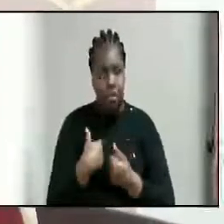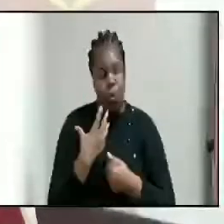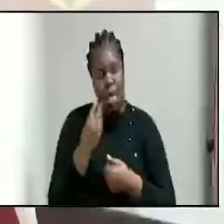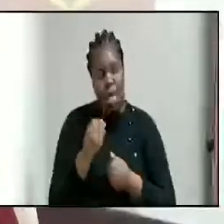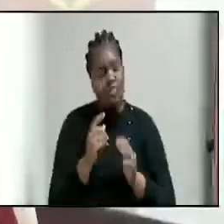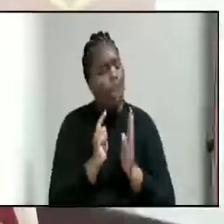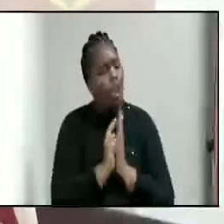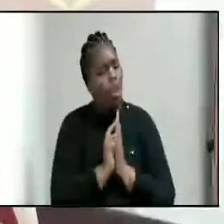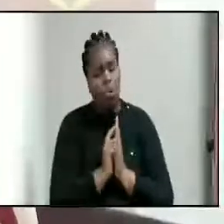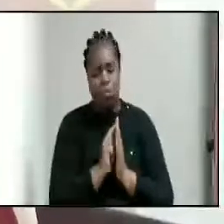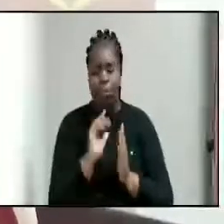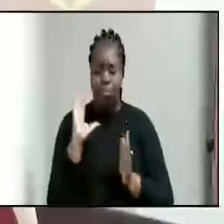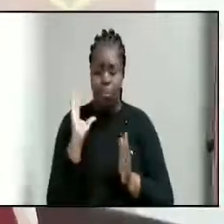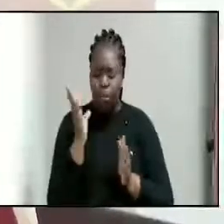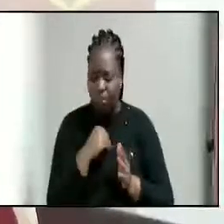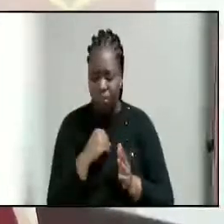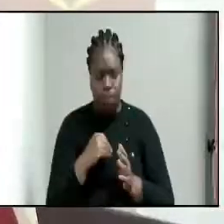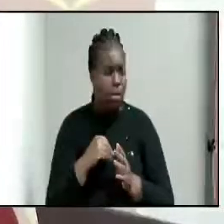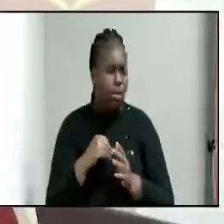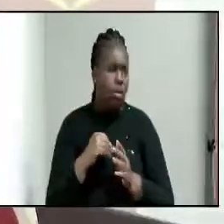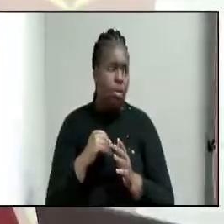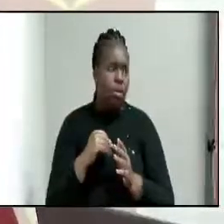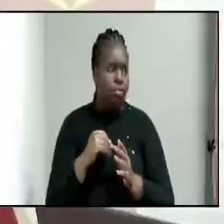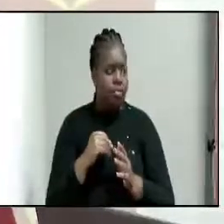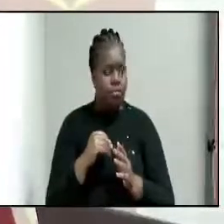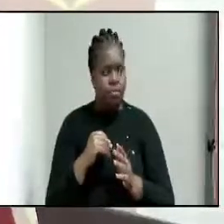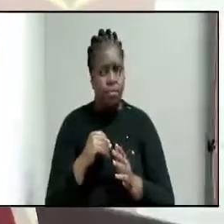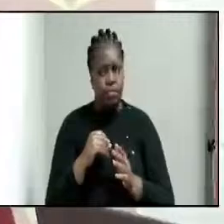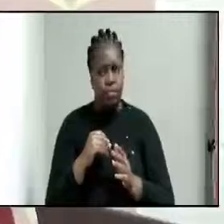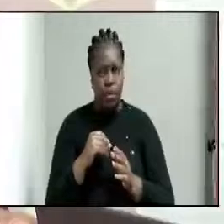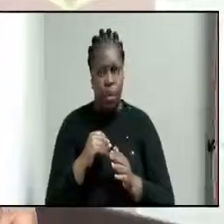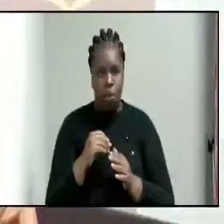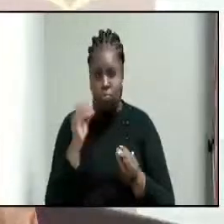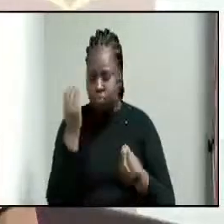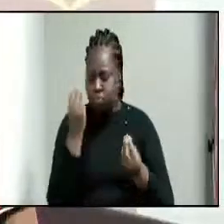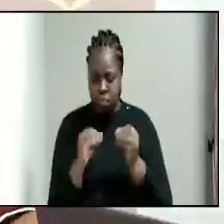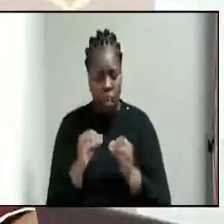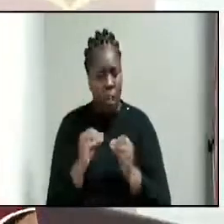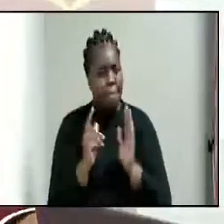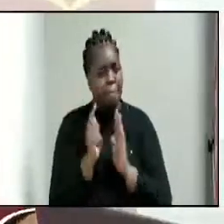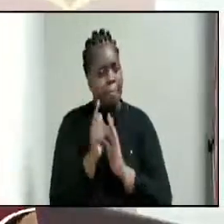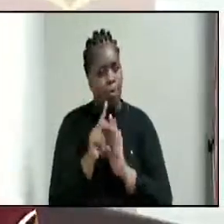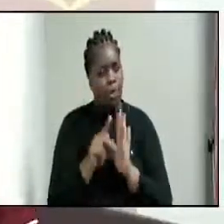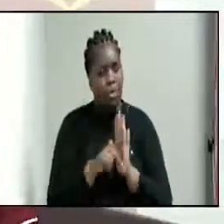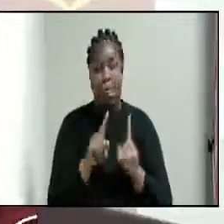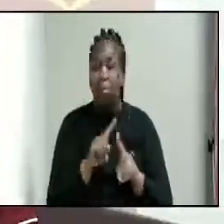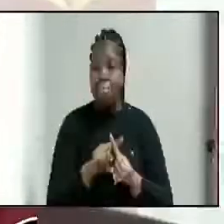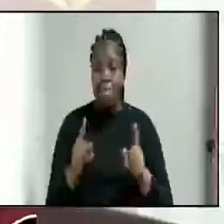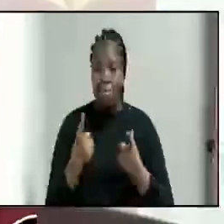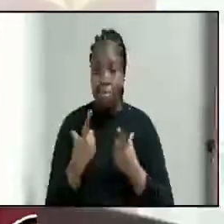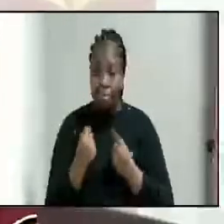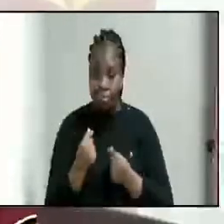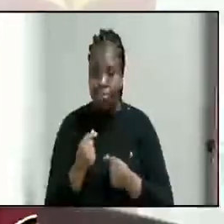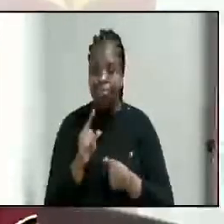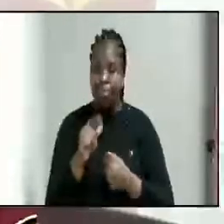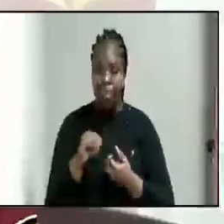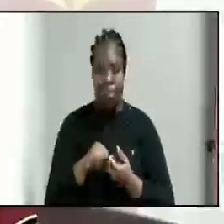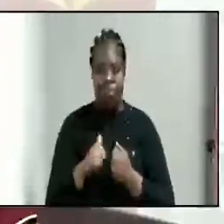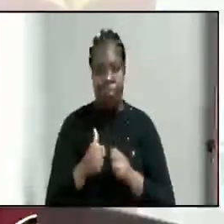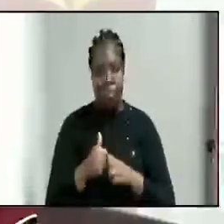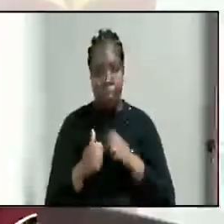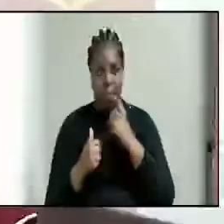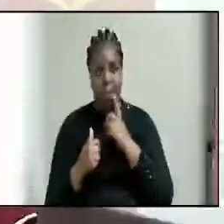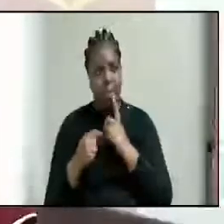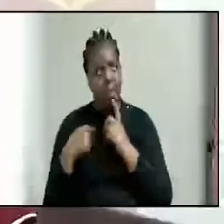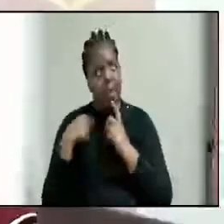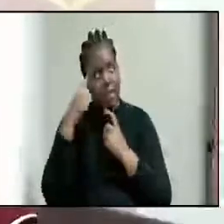beautiful laws, we've got beautiful perhaps and well-crafted policies, but implementation becomes a problem. I think it goes